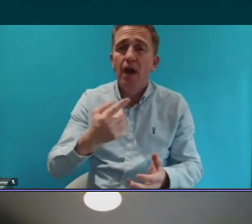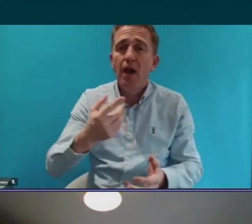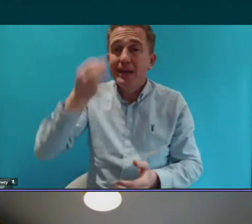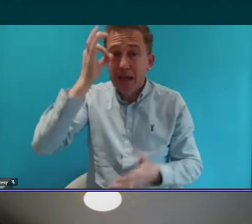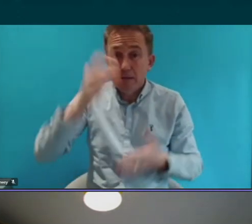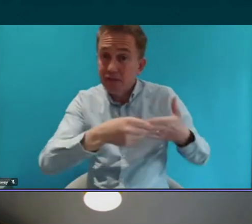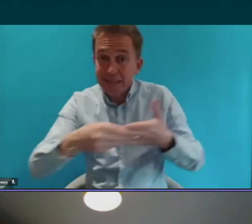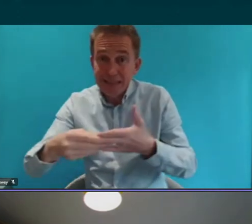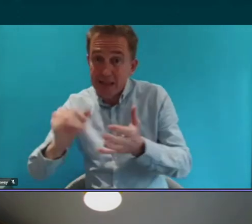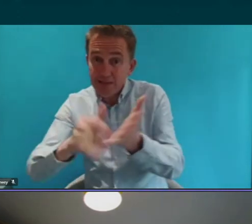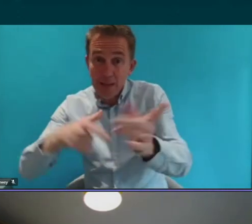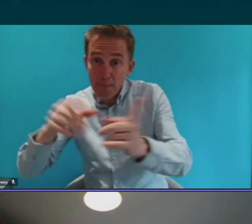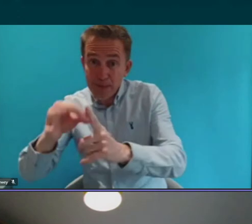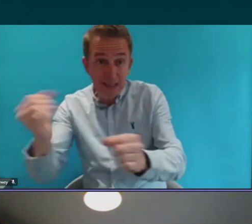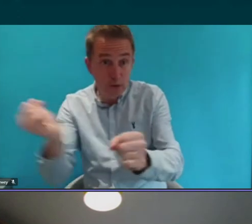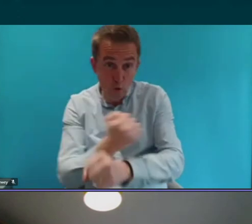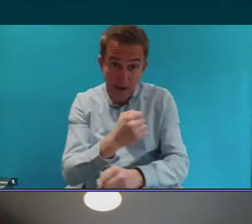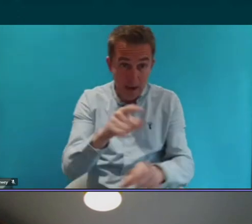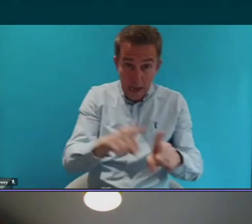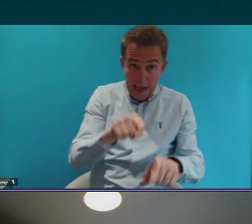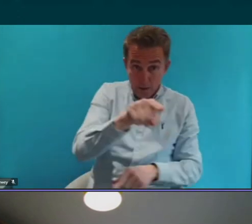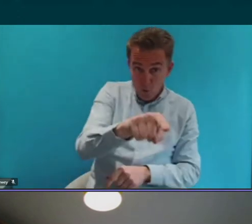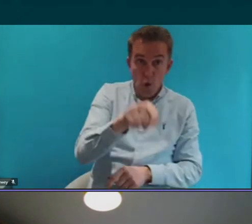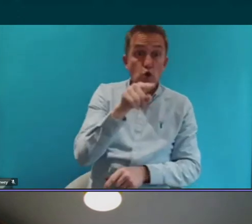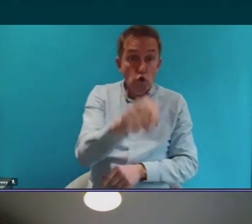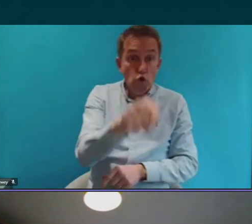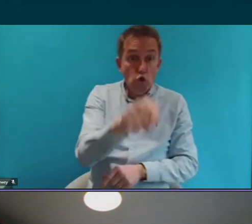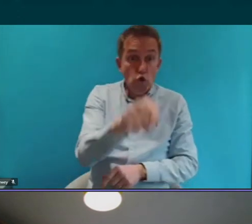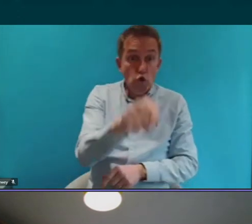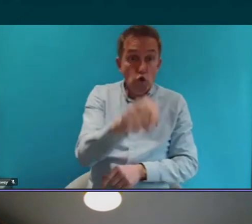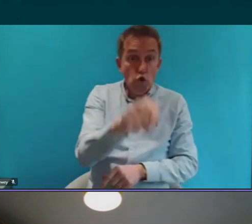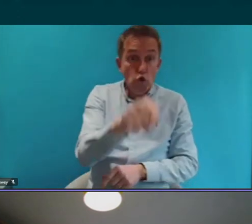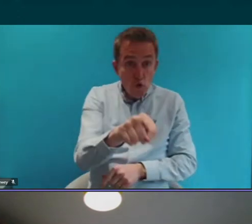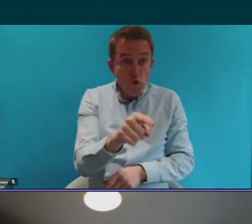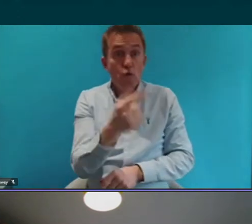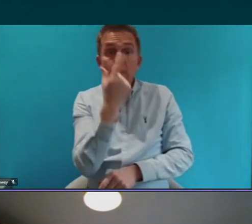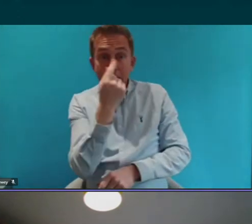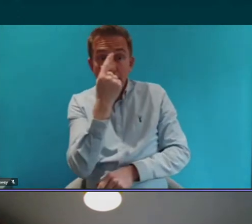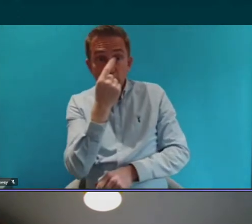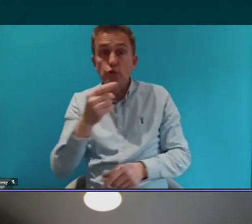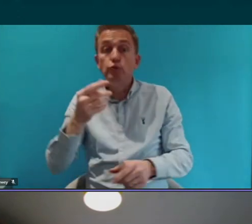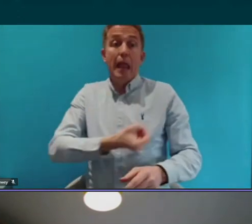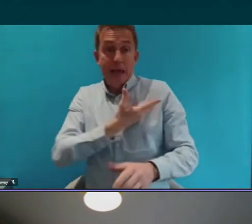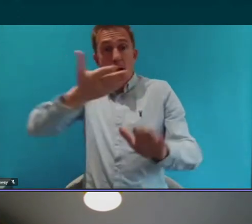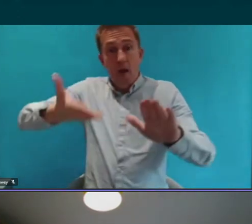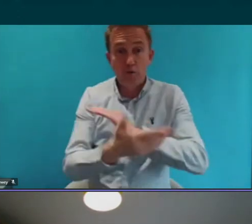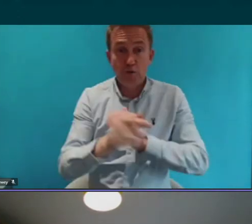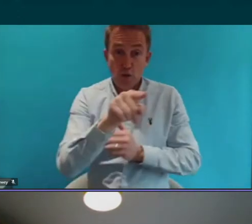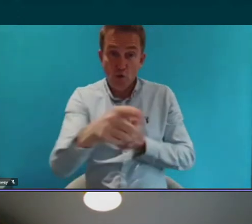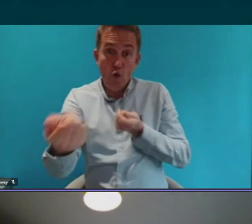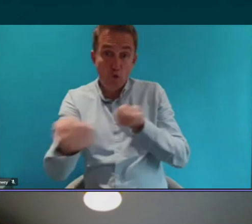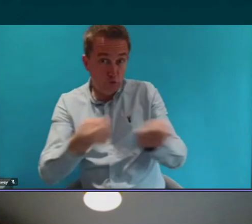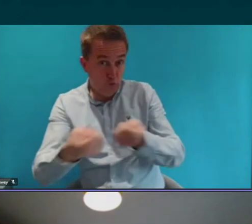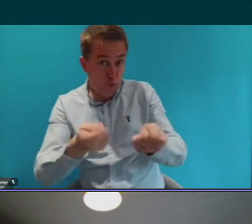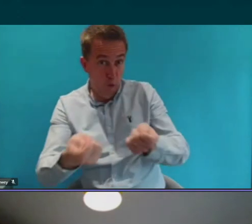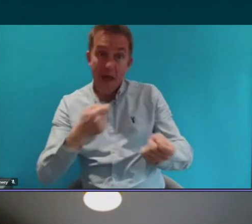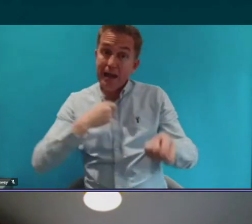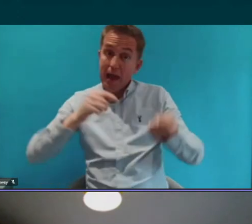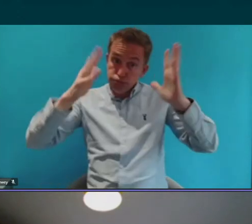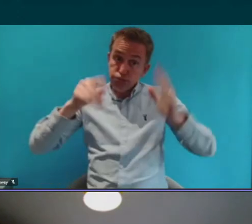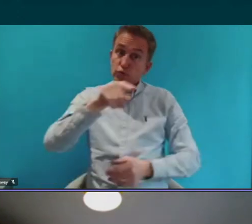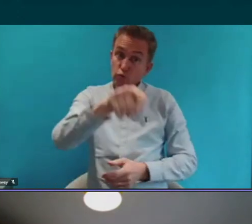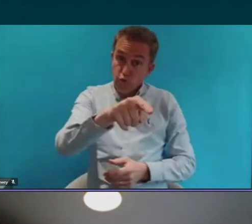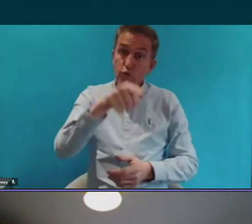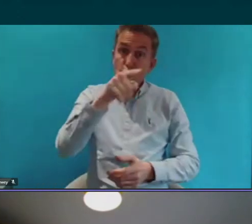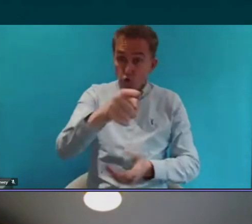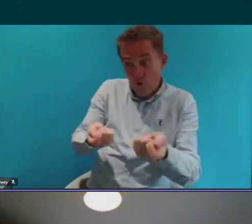SNP group doing what you've done. You have managed to take Labour under your control. And I congratulate you on that, because at least